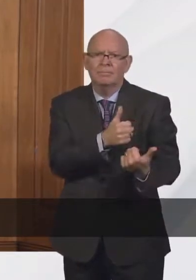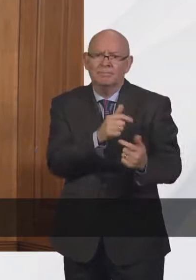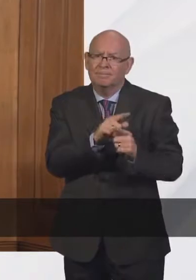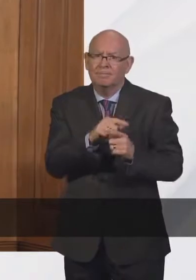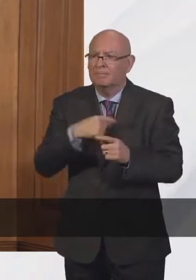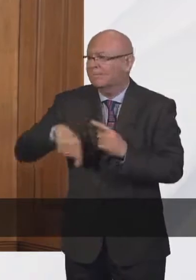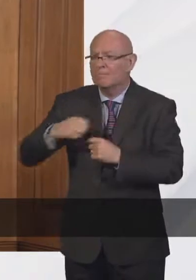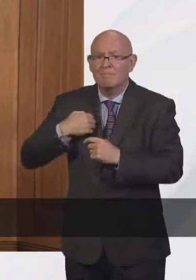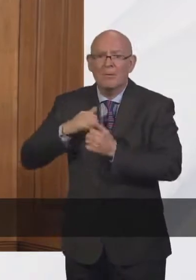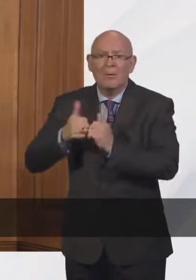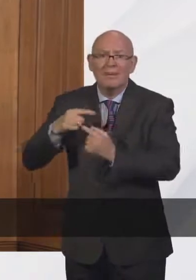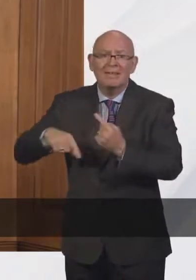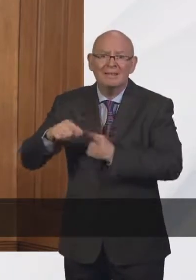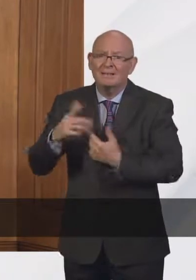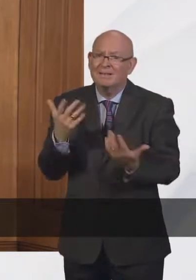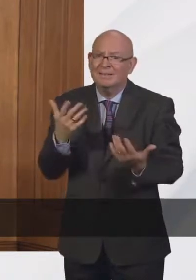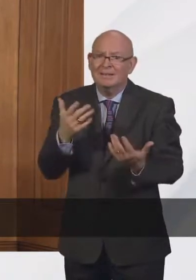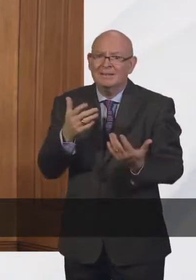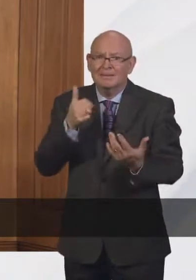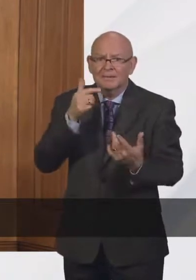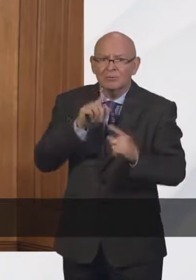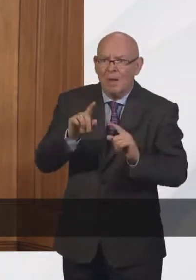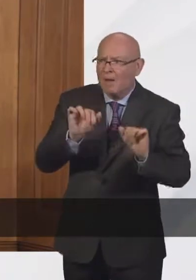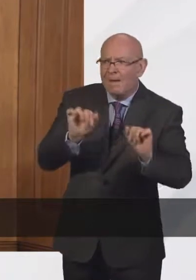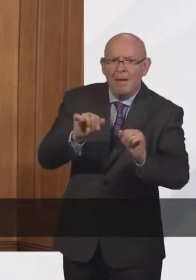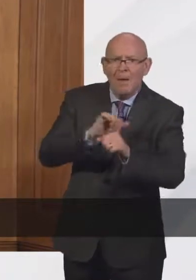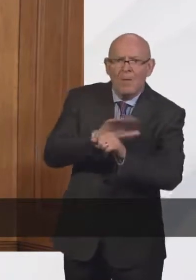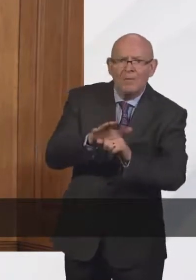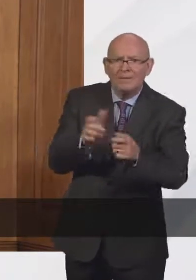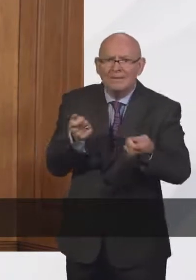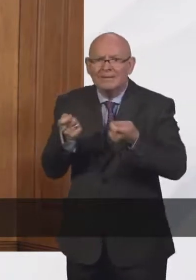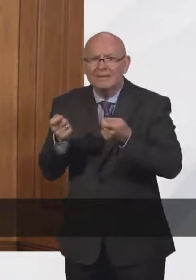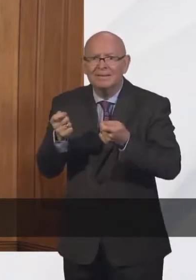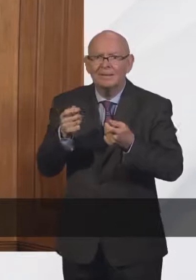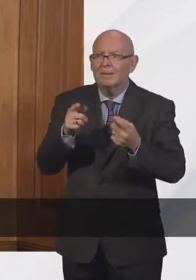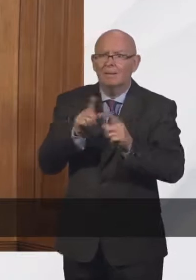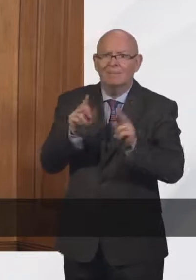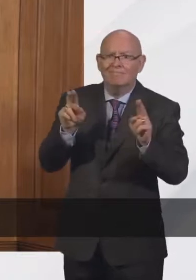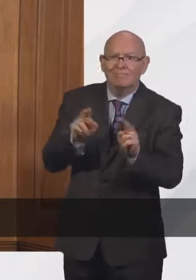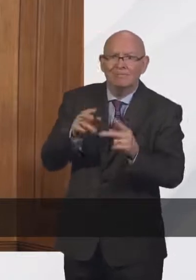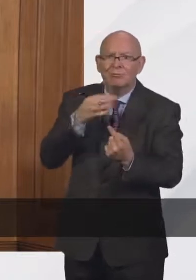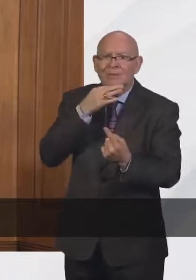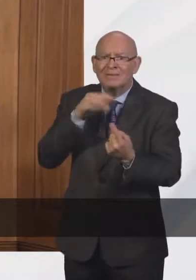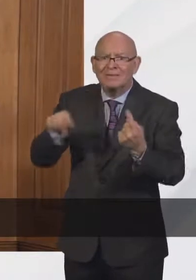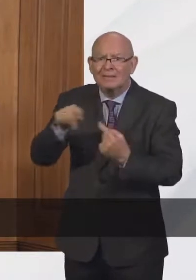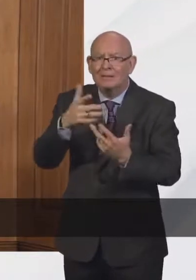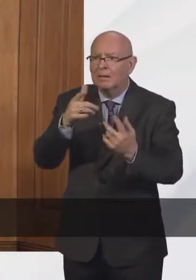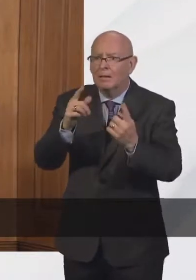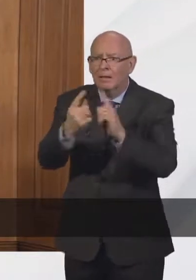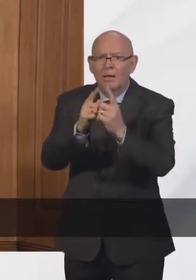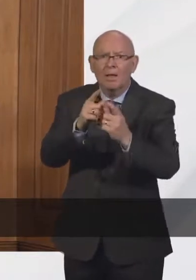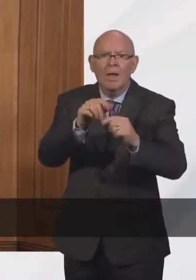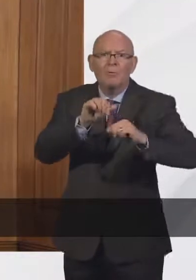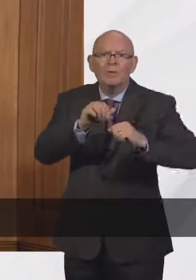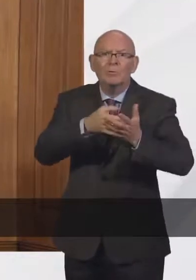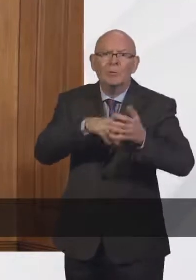They have changed the way they've worked, and many of those changes are actually things that make sense for the longer term, even if it wasn't for coronavirus. But